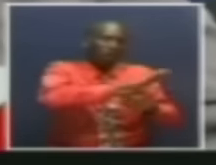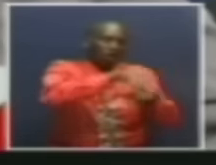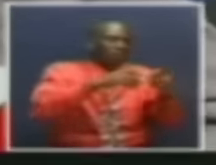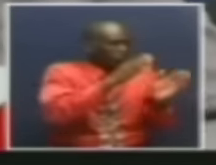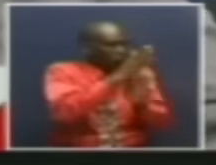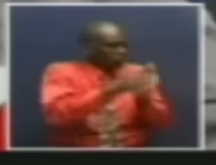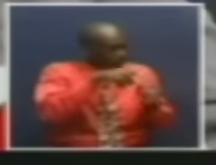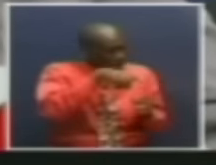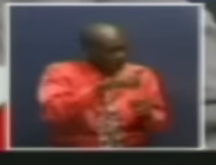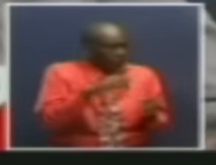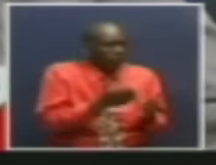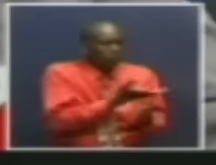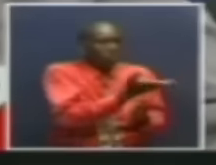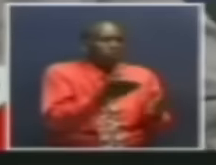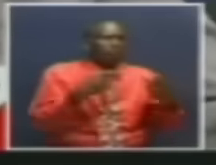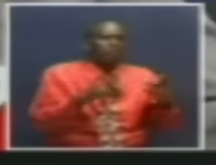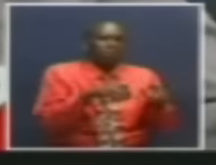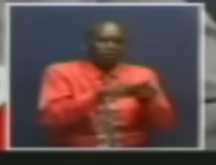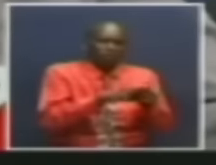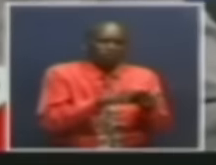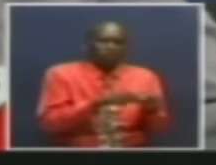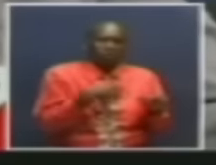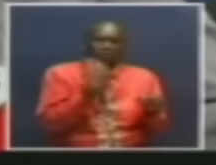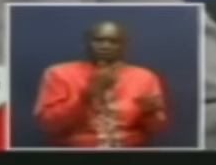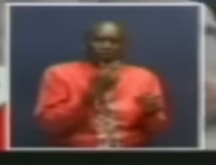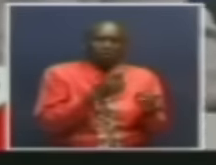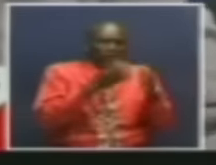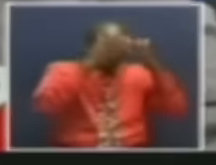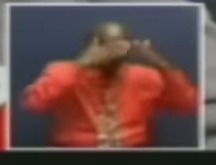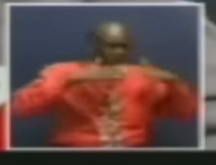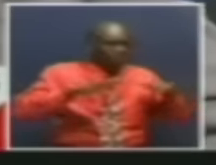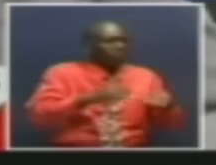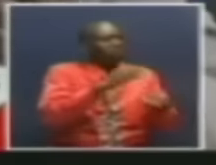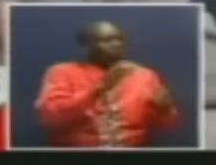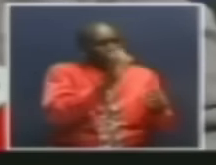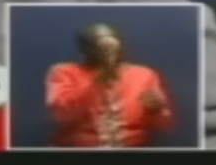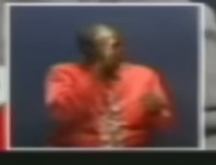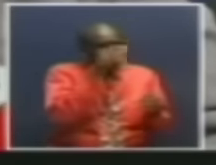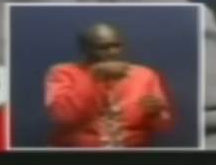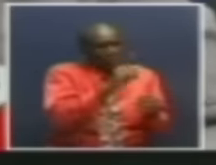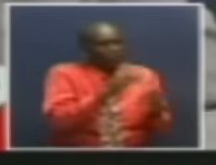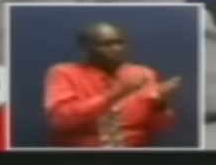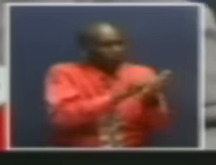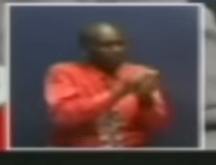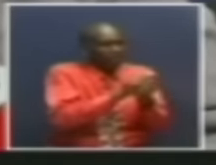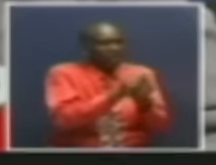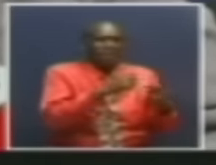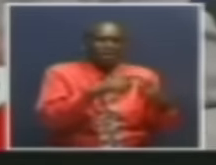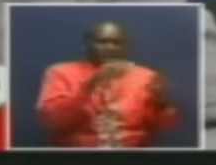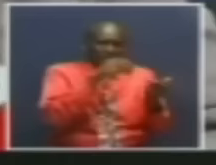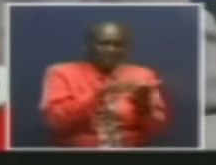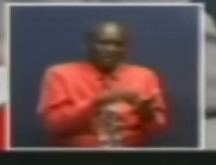organizes themselves. Those people who also go, who are Muslims, go to the mosque on Fridays, but